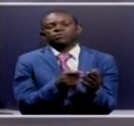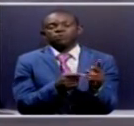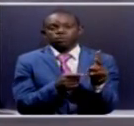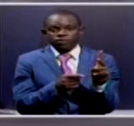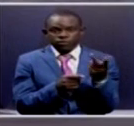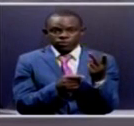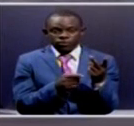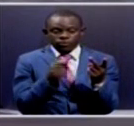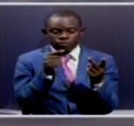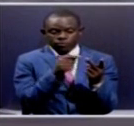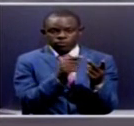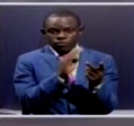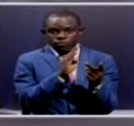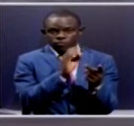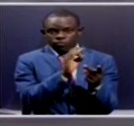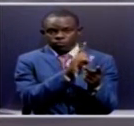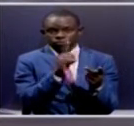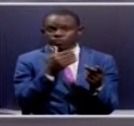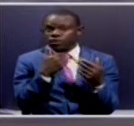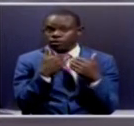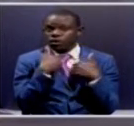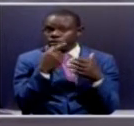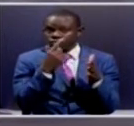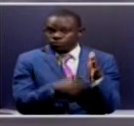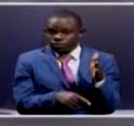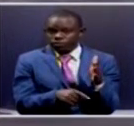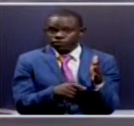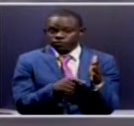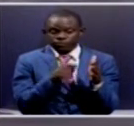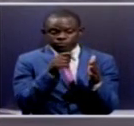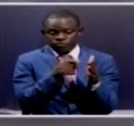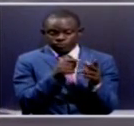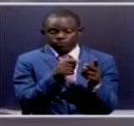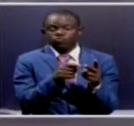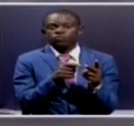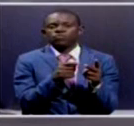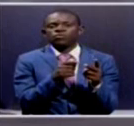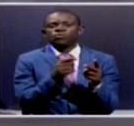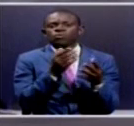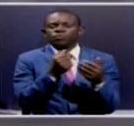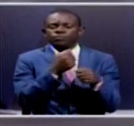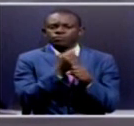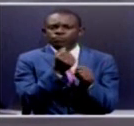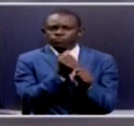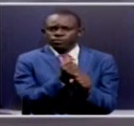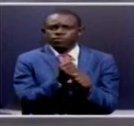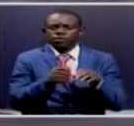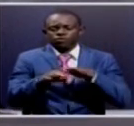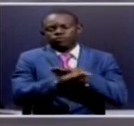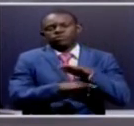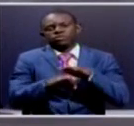it is laying down the foundation of the agenda for that process. So you'll find that the